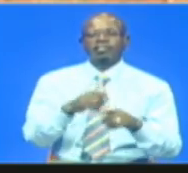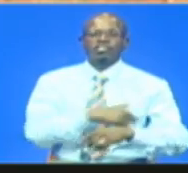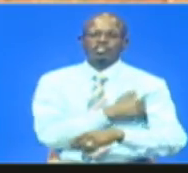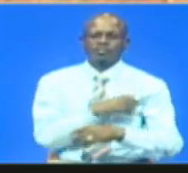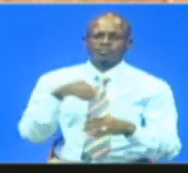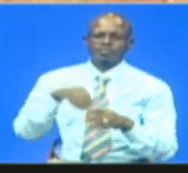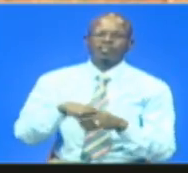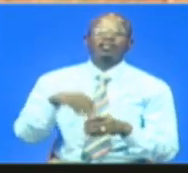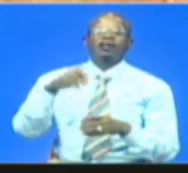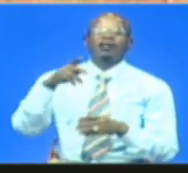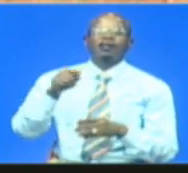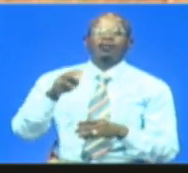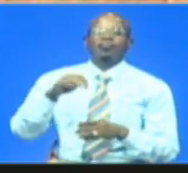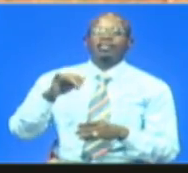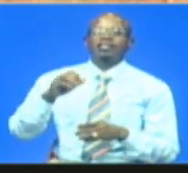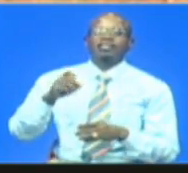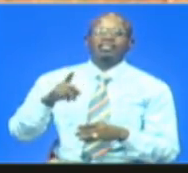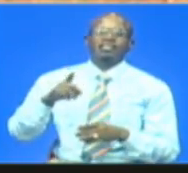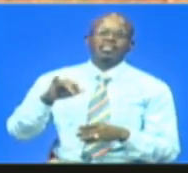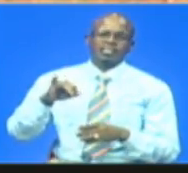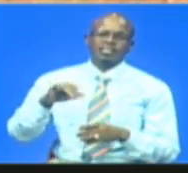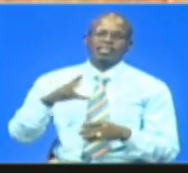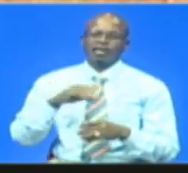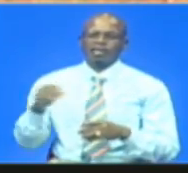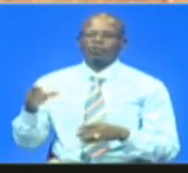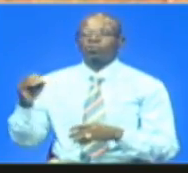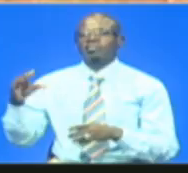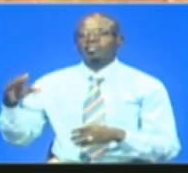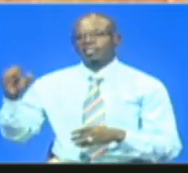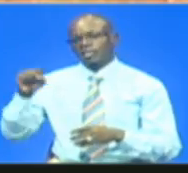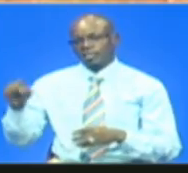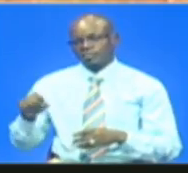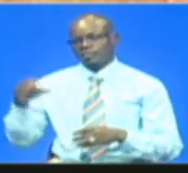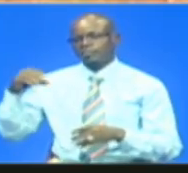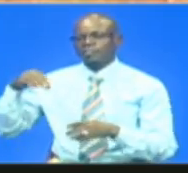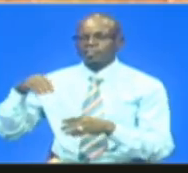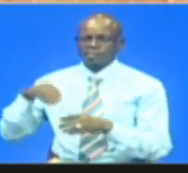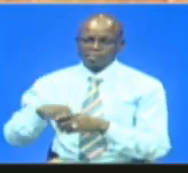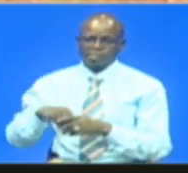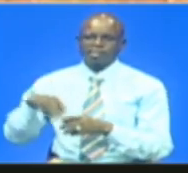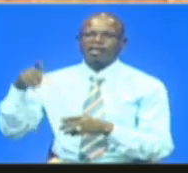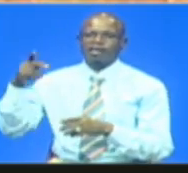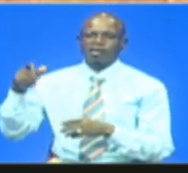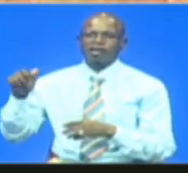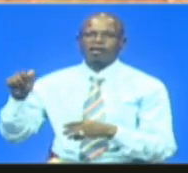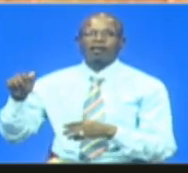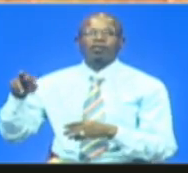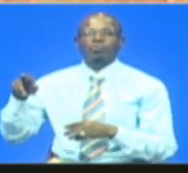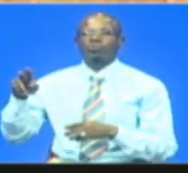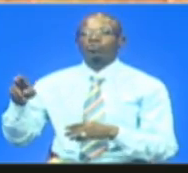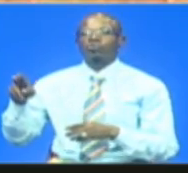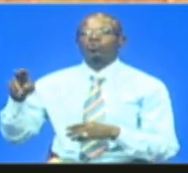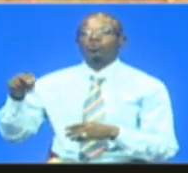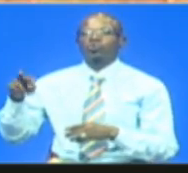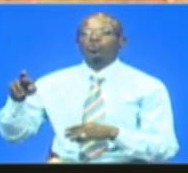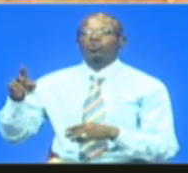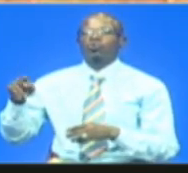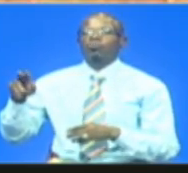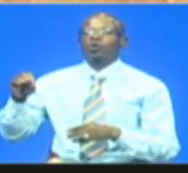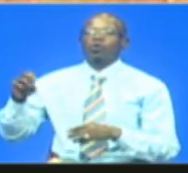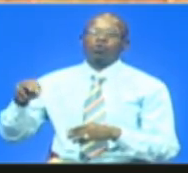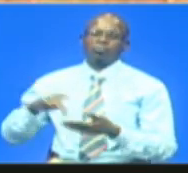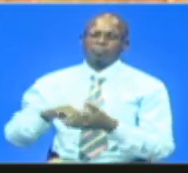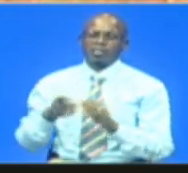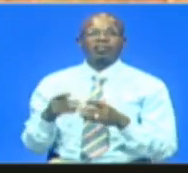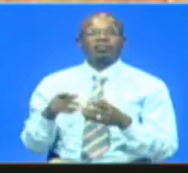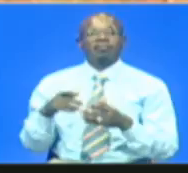the OCS in Karurumo, this is the situation here in Kamaindi. Locals have closed shop and fled the